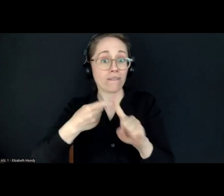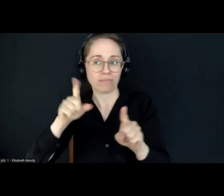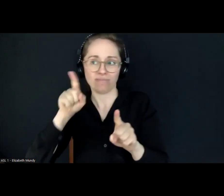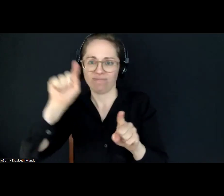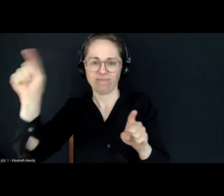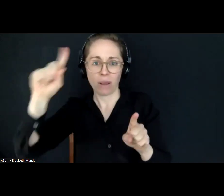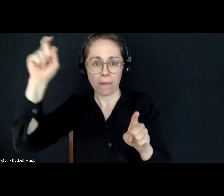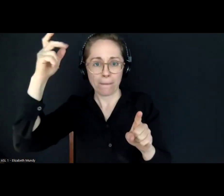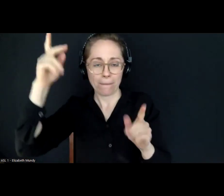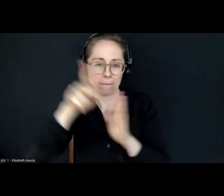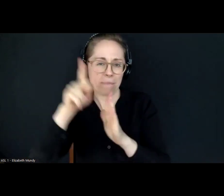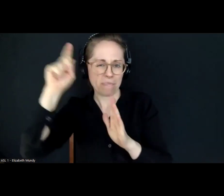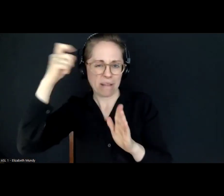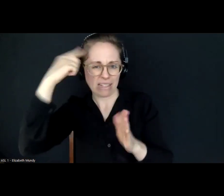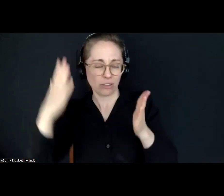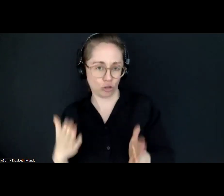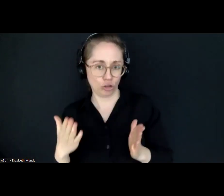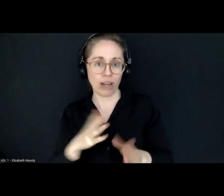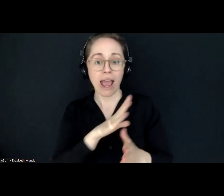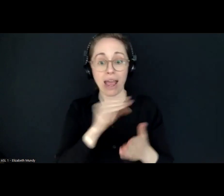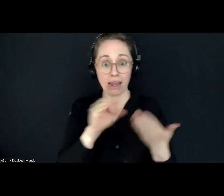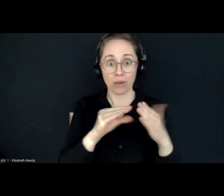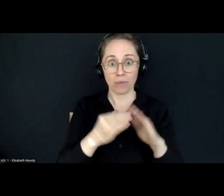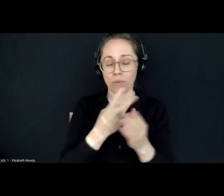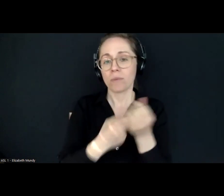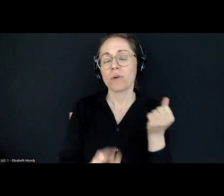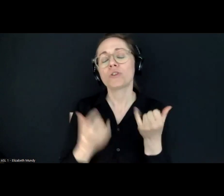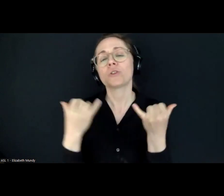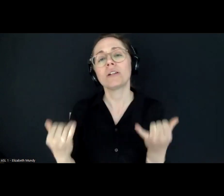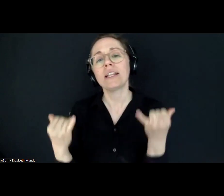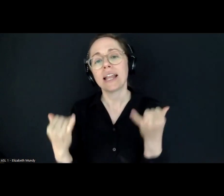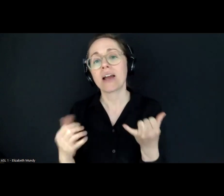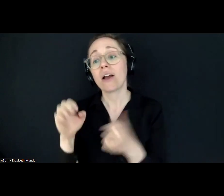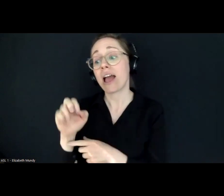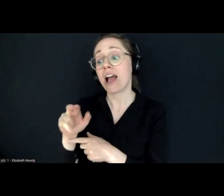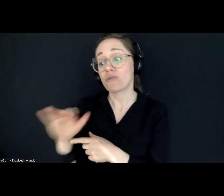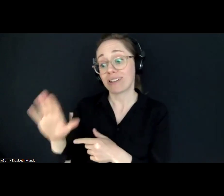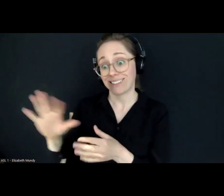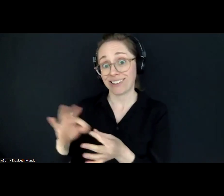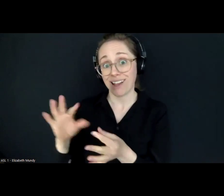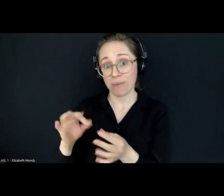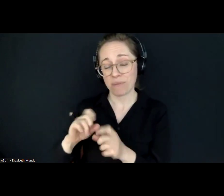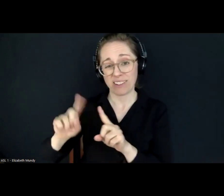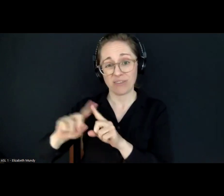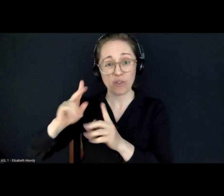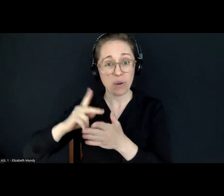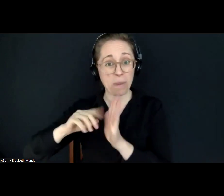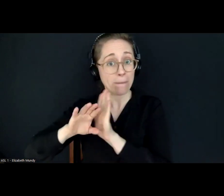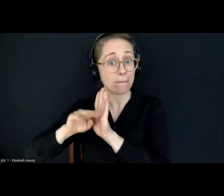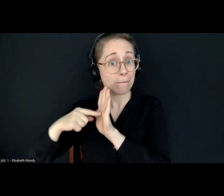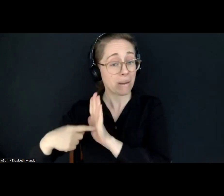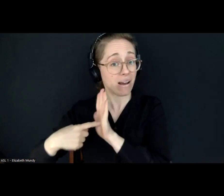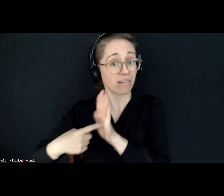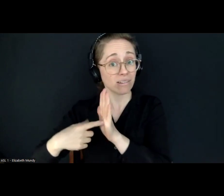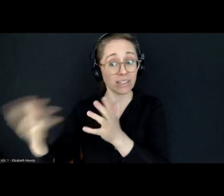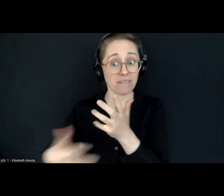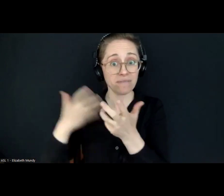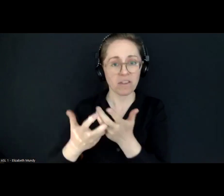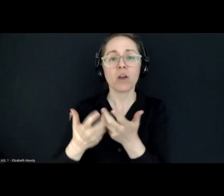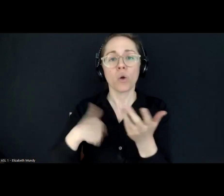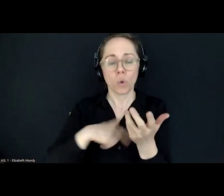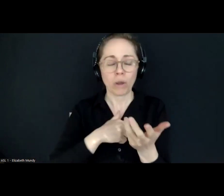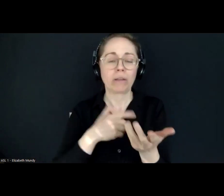Sarah's comments about the work that's underway to explore a number of models that might fit the bill here. We